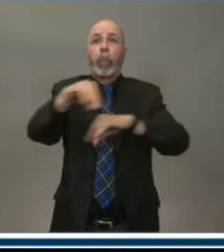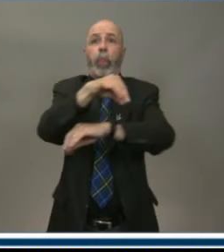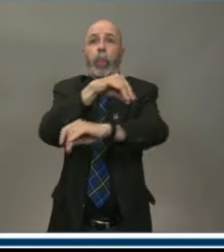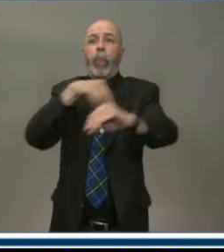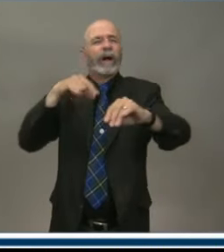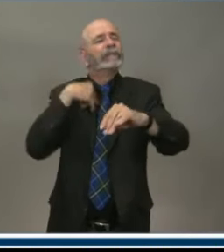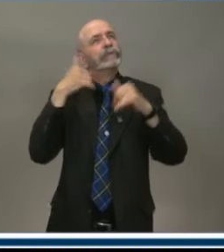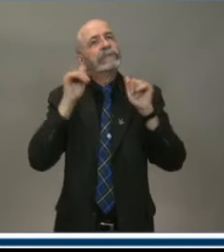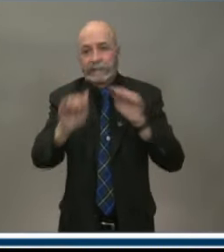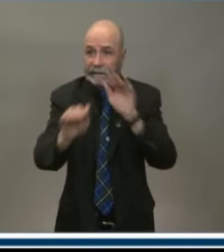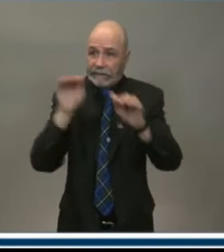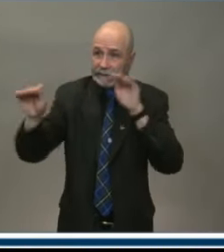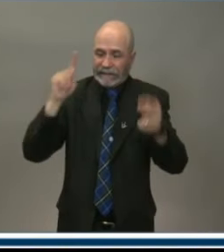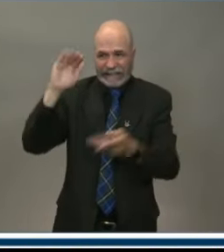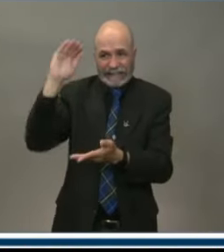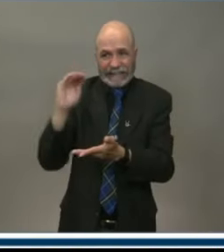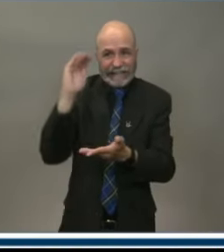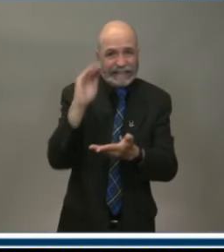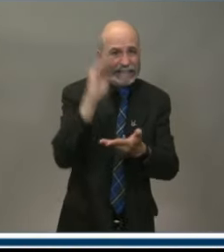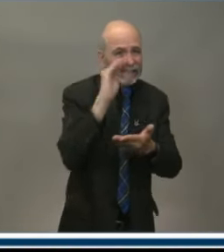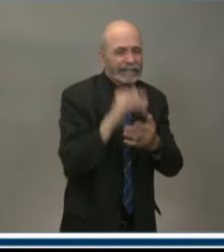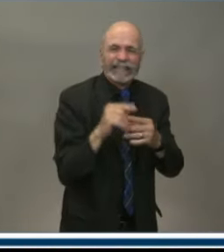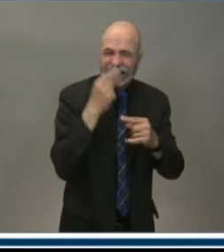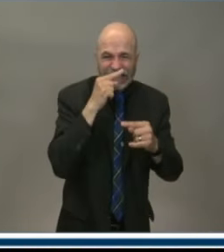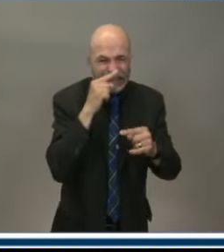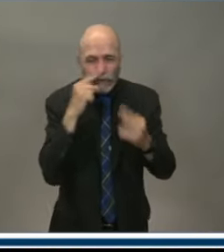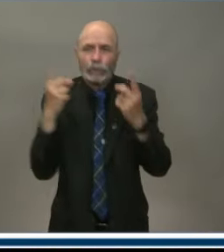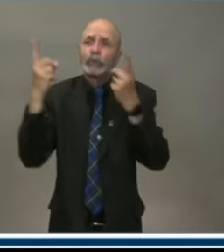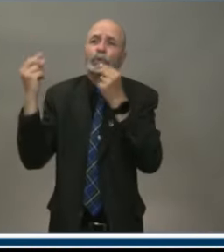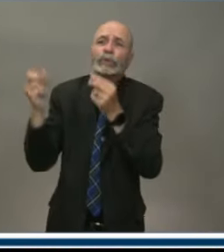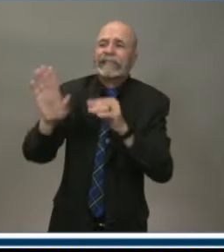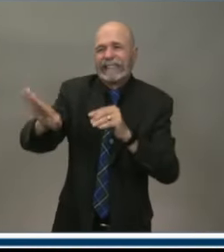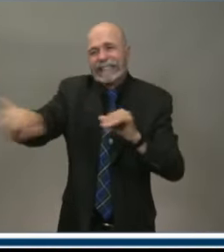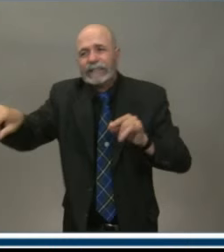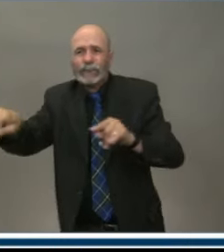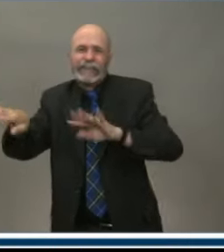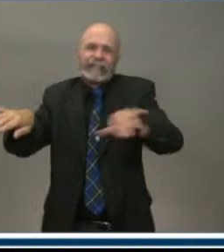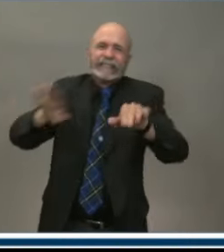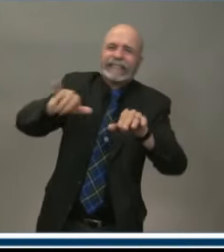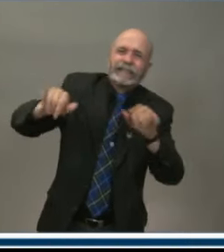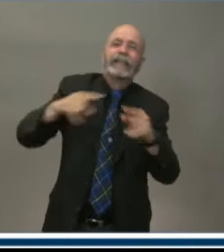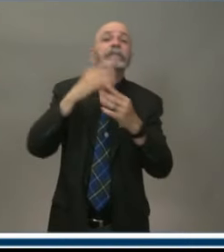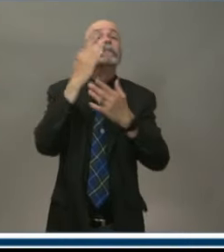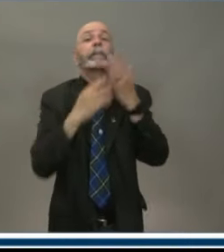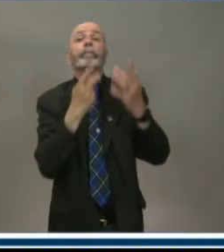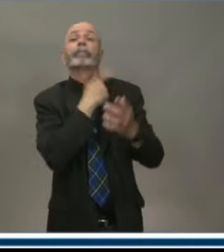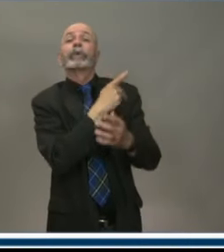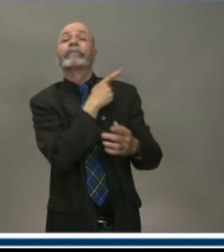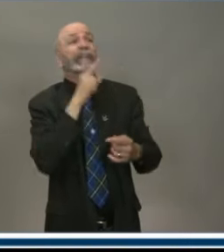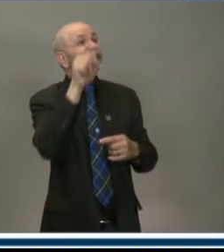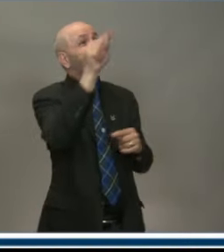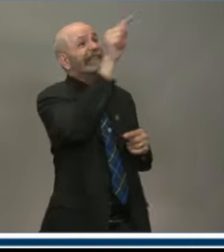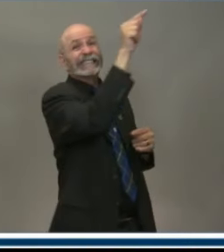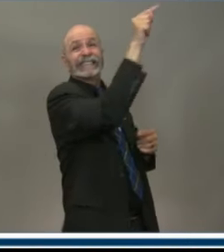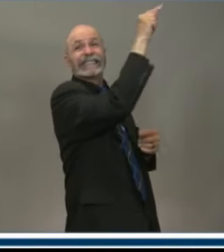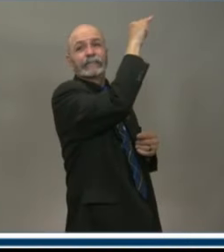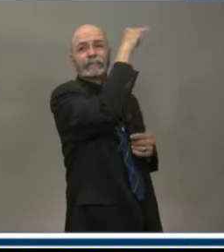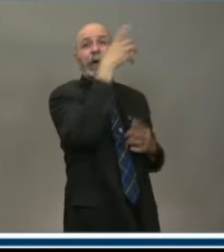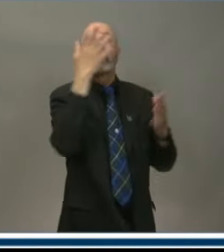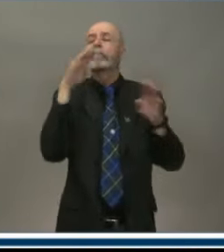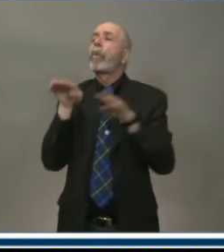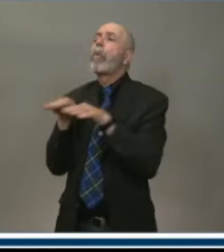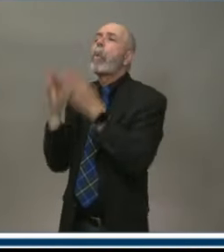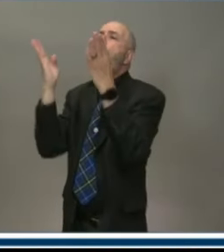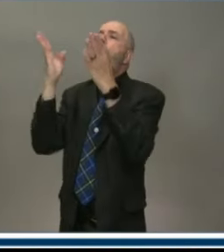remain vigilant. Some provinces are talking about opening up their economies, but we're not there yet. We are